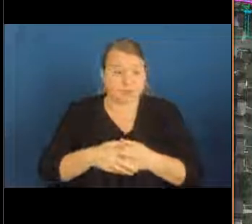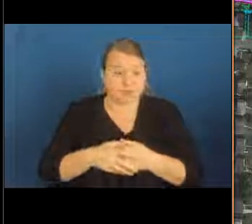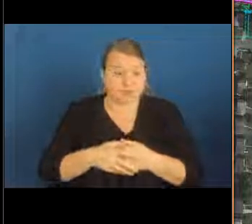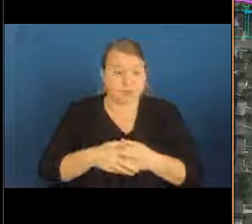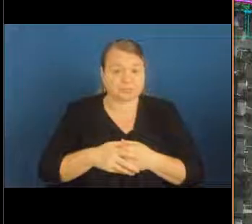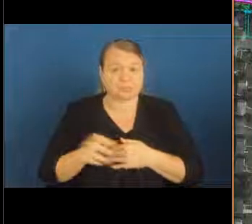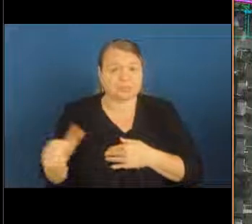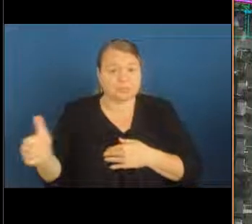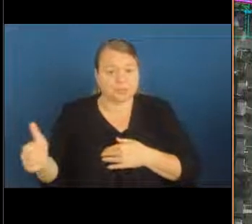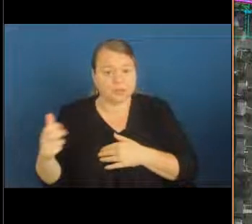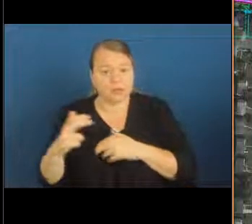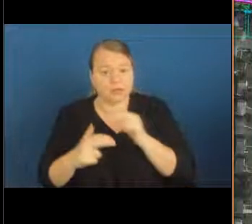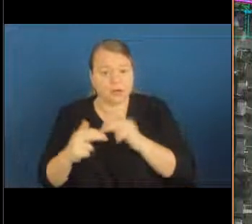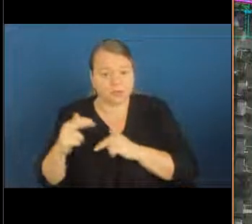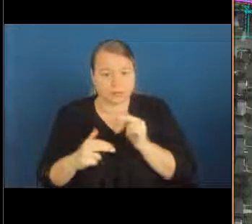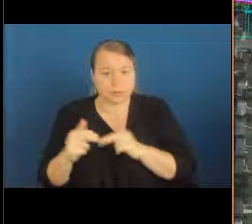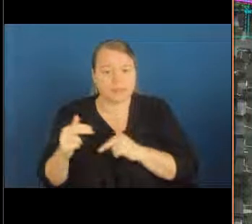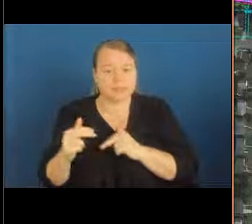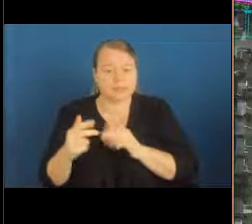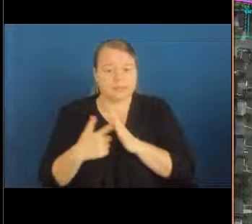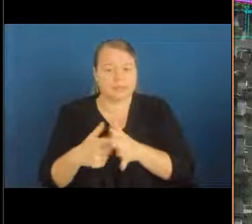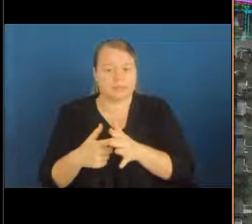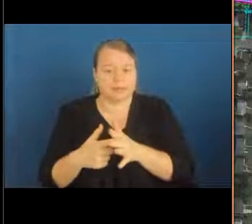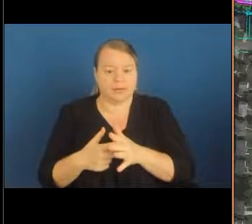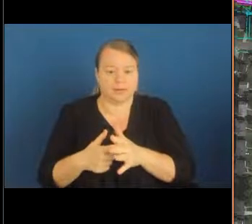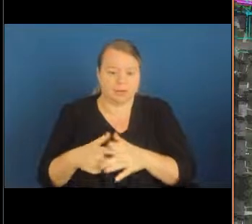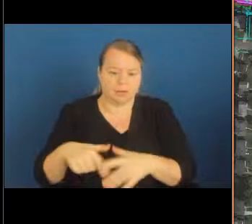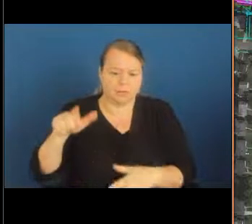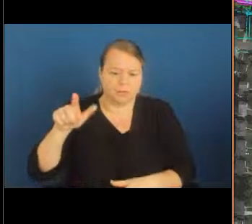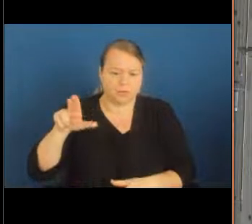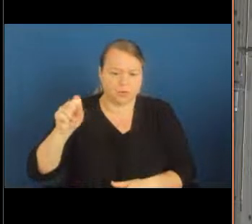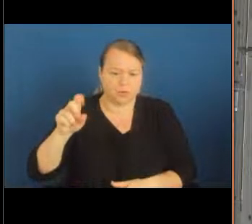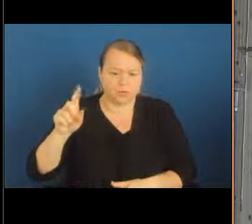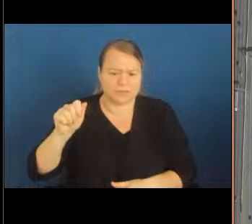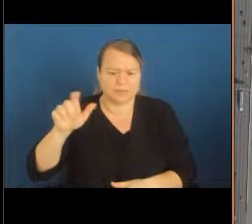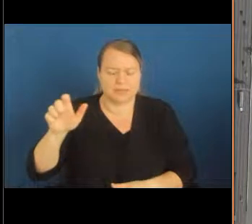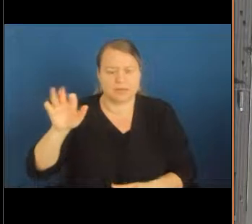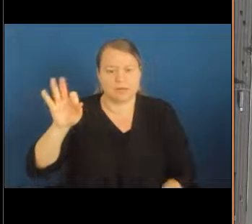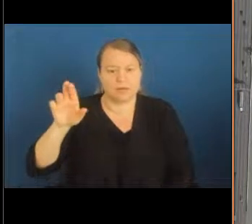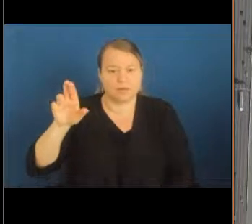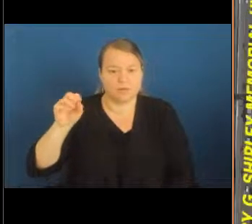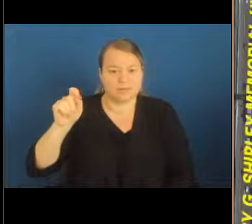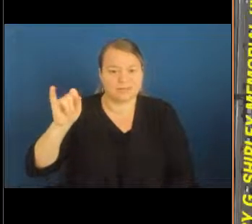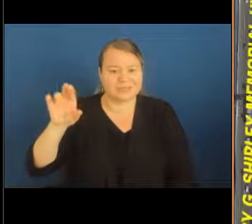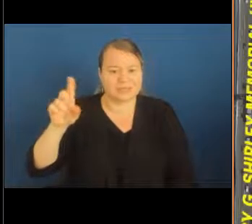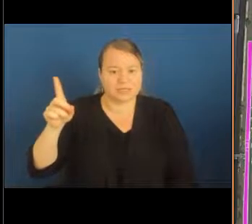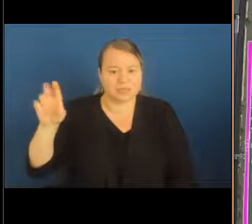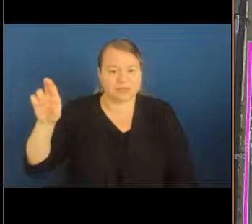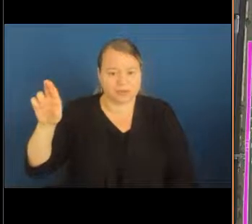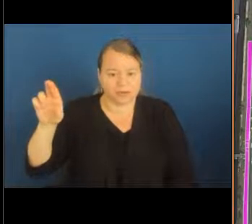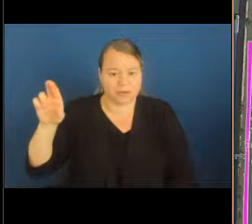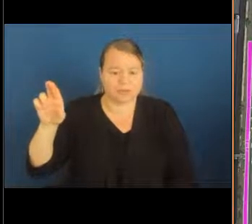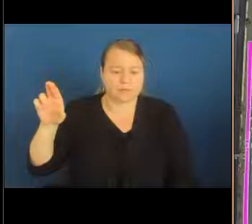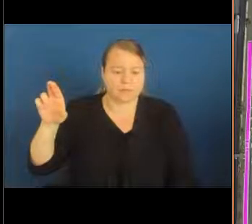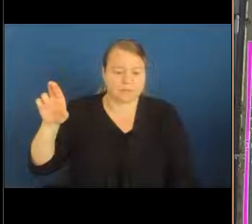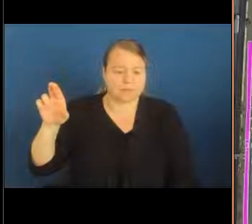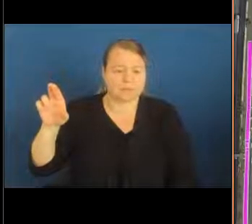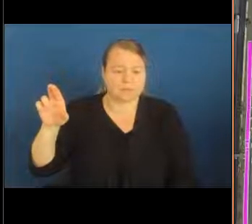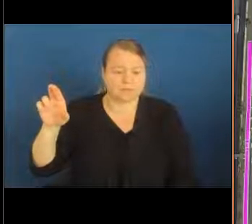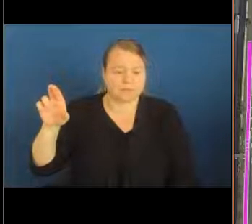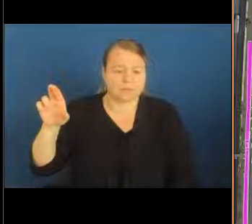building at the beginning of Loisdale, at the Frontier Drive at Loisdale Road end, where we were able